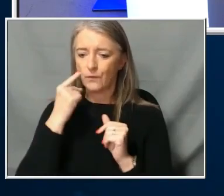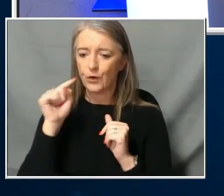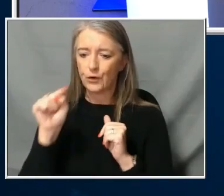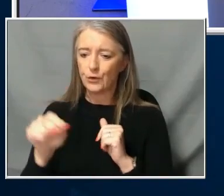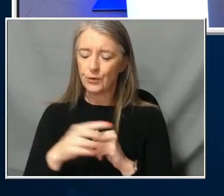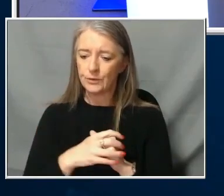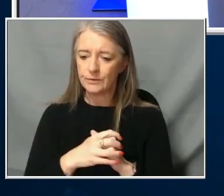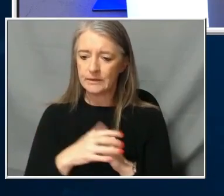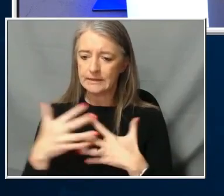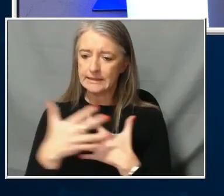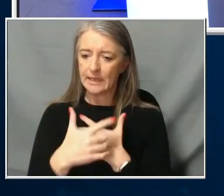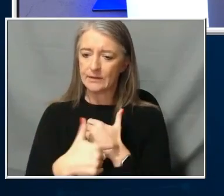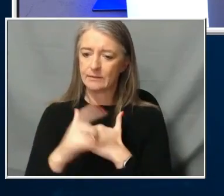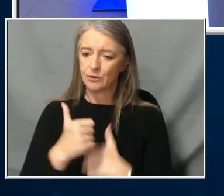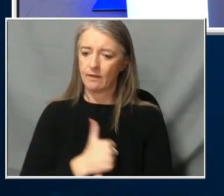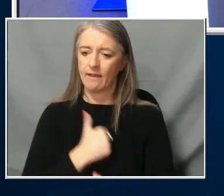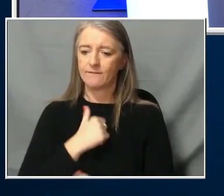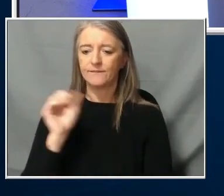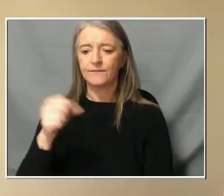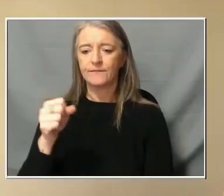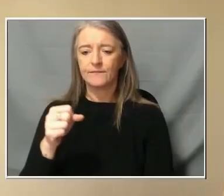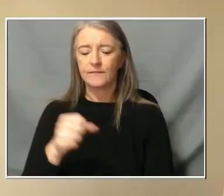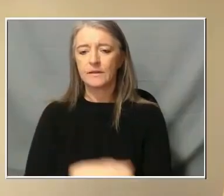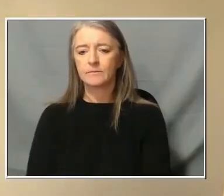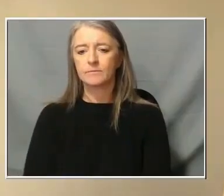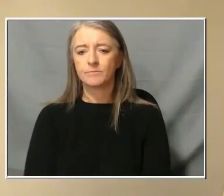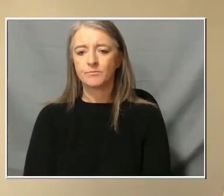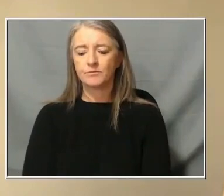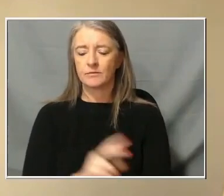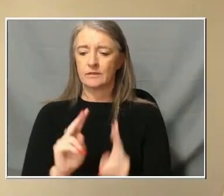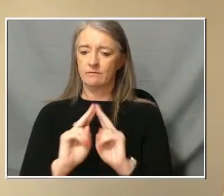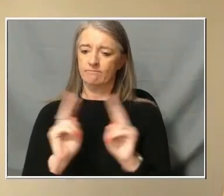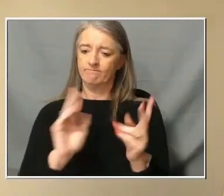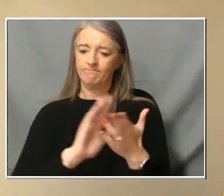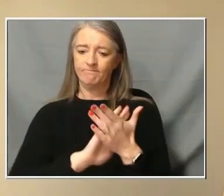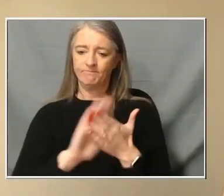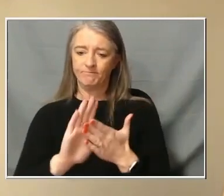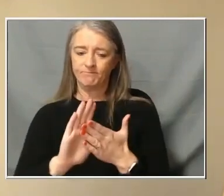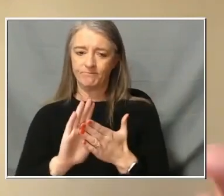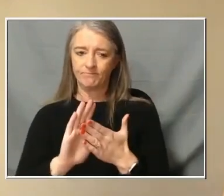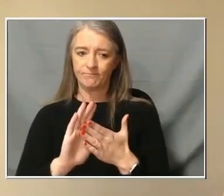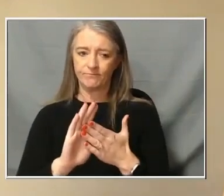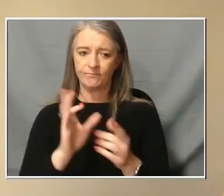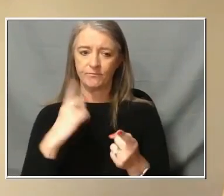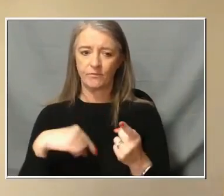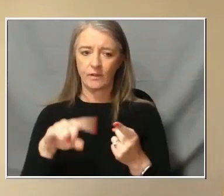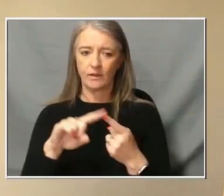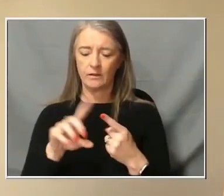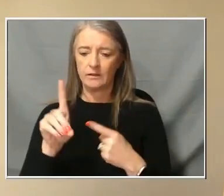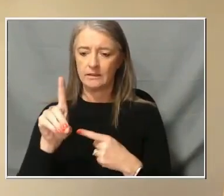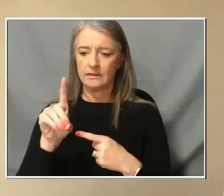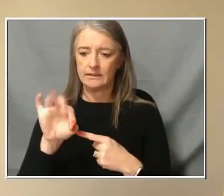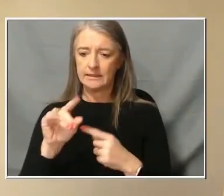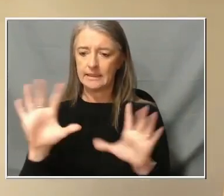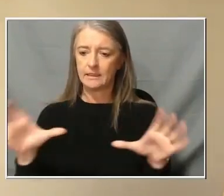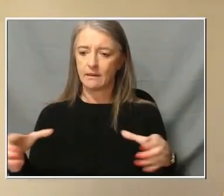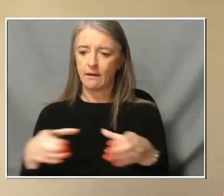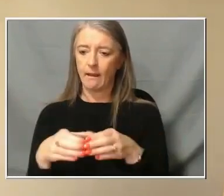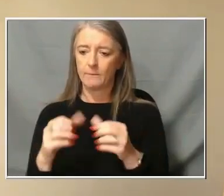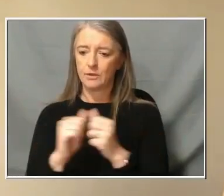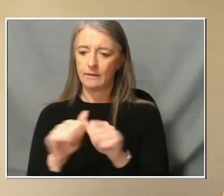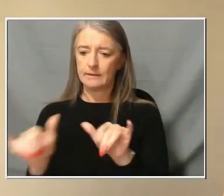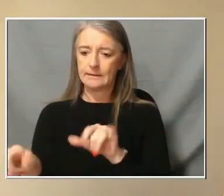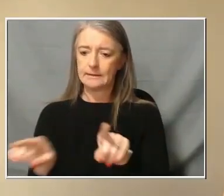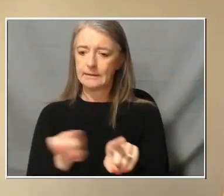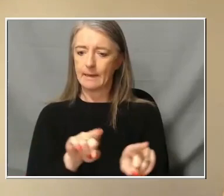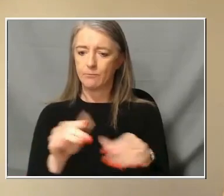life. Yes, I will say, it was so nice when they did come together in the same room, and